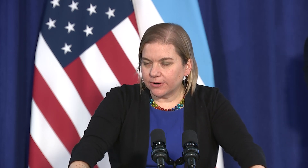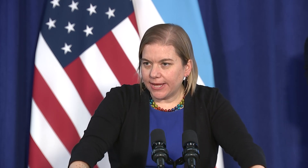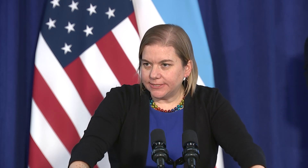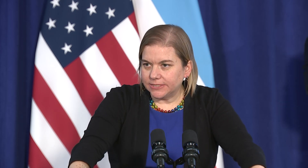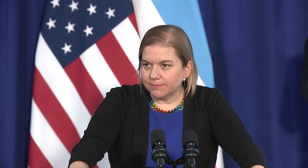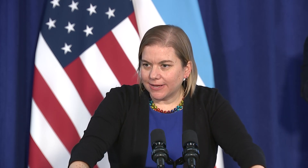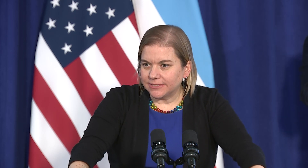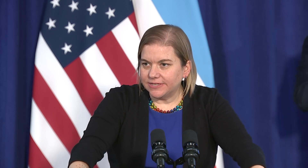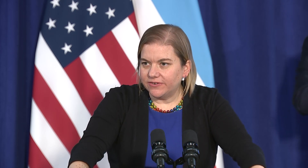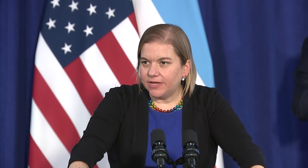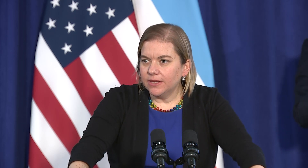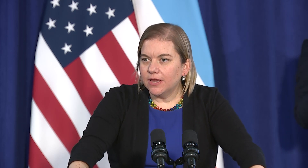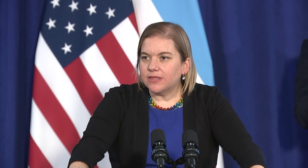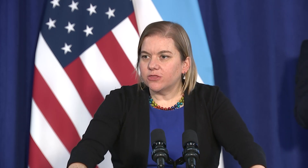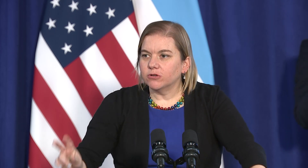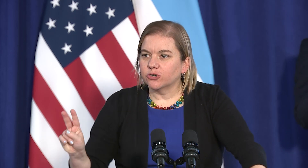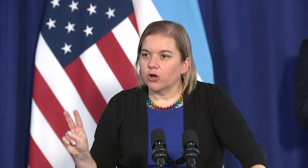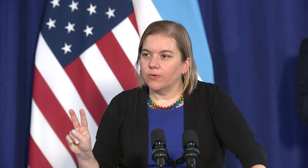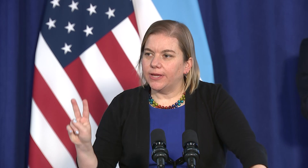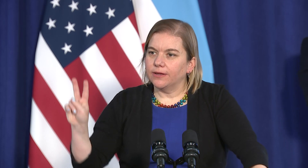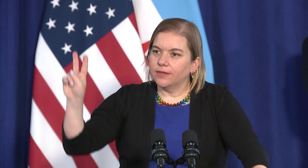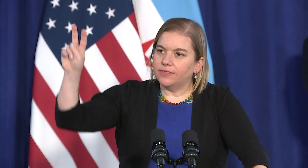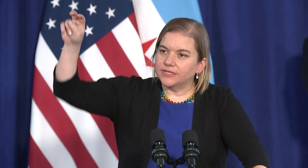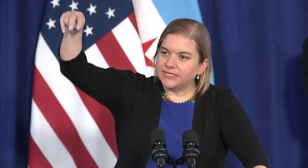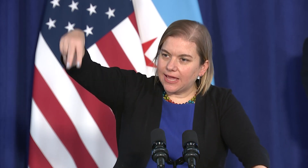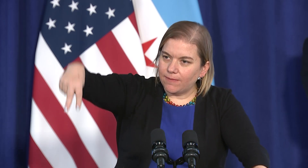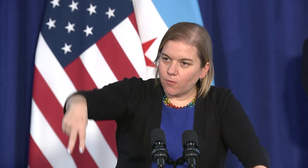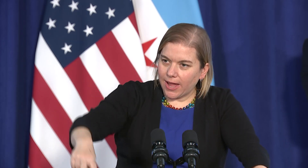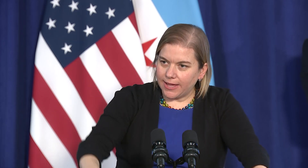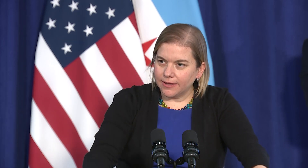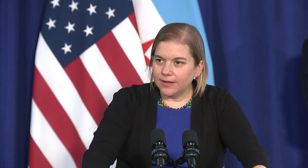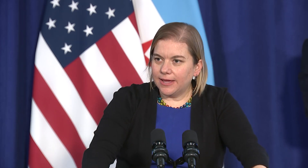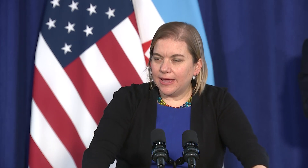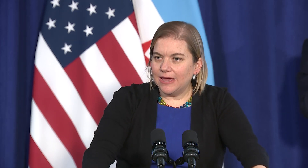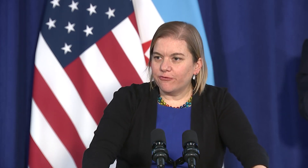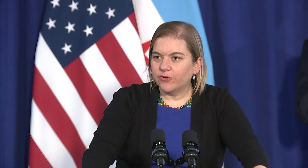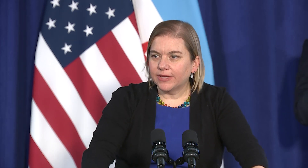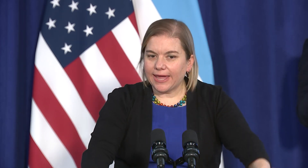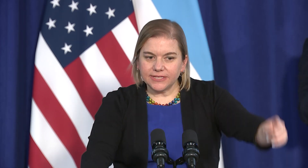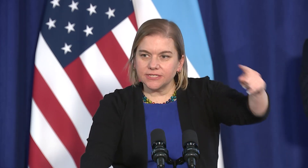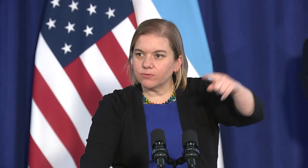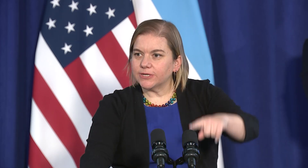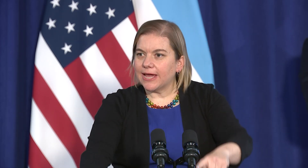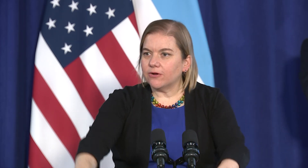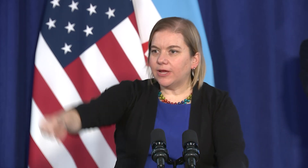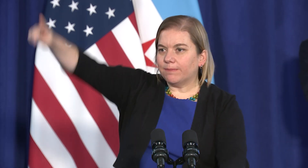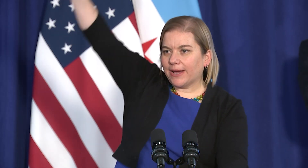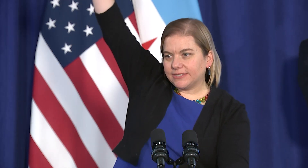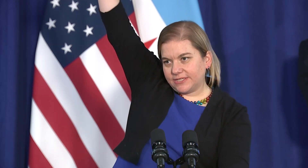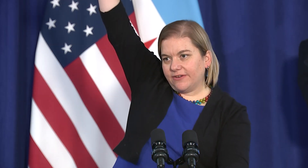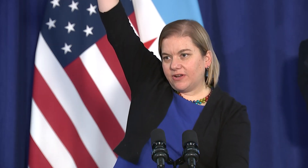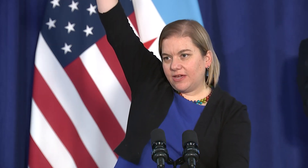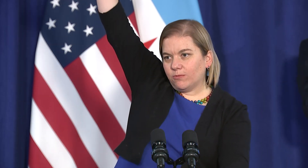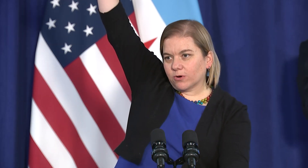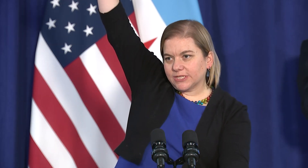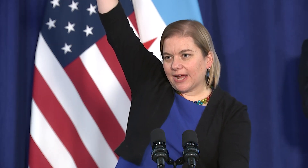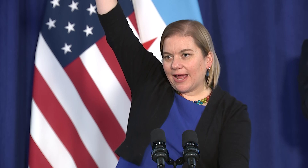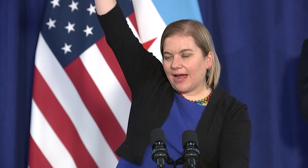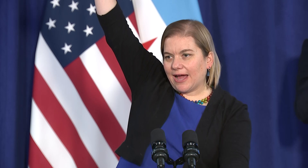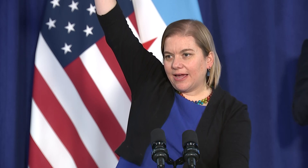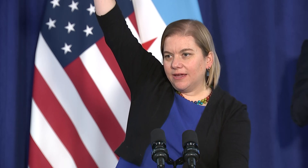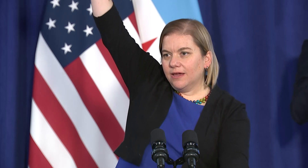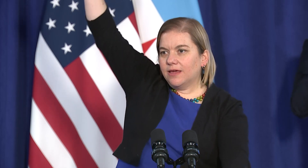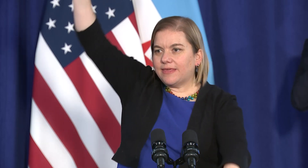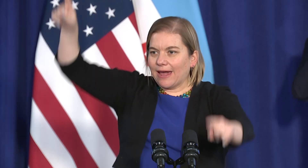talking about cases and positivity that those are going the same way. If cases were down and positivity were